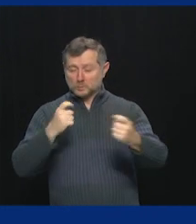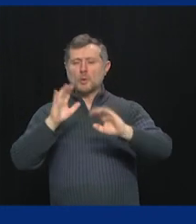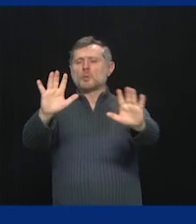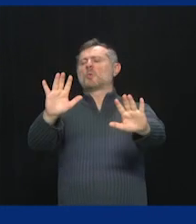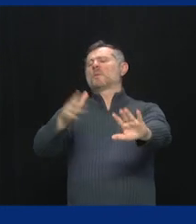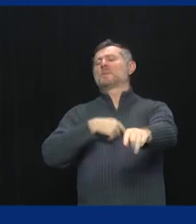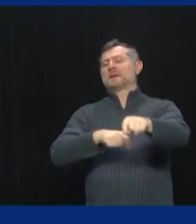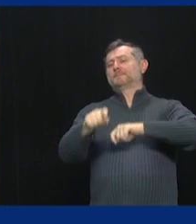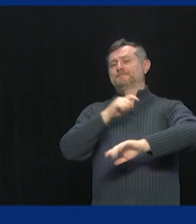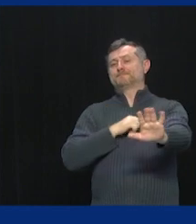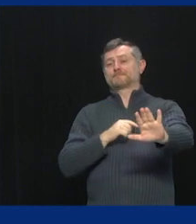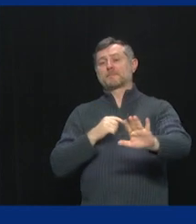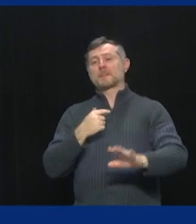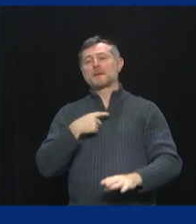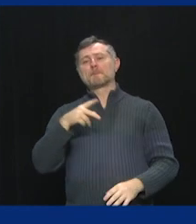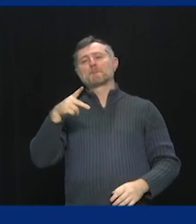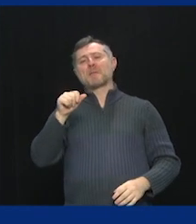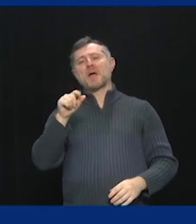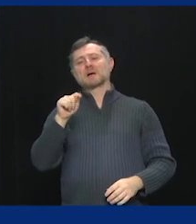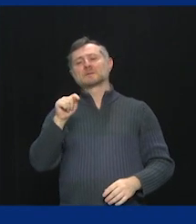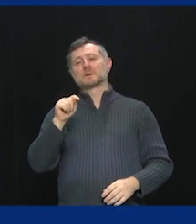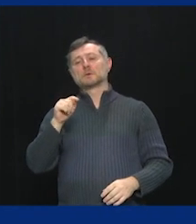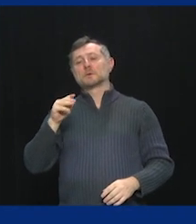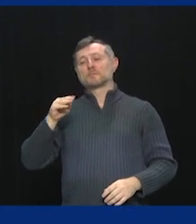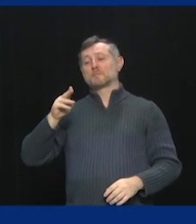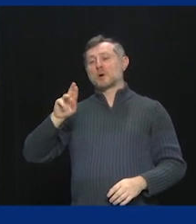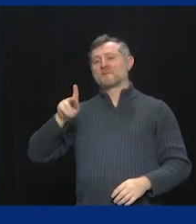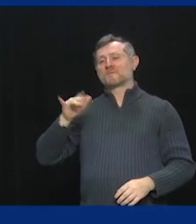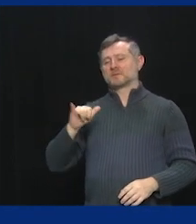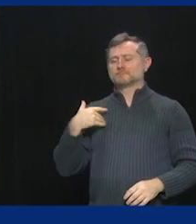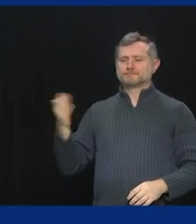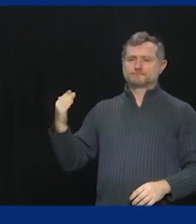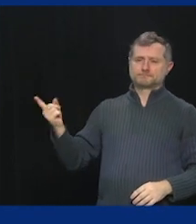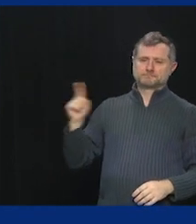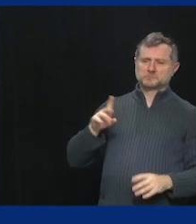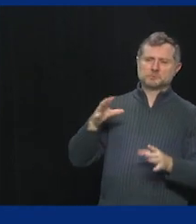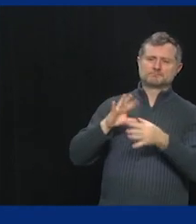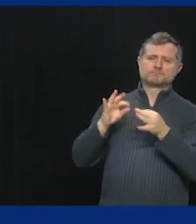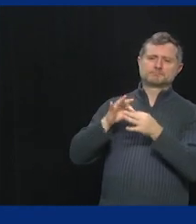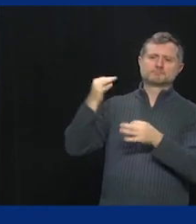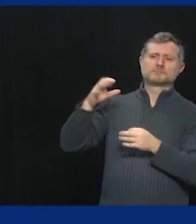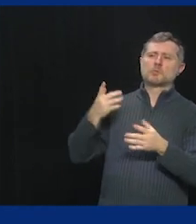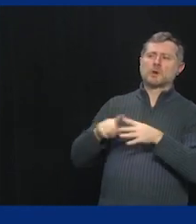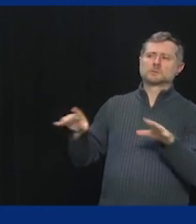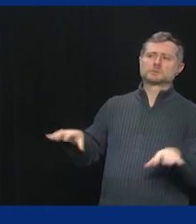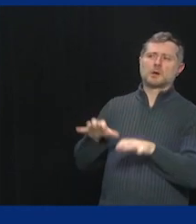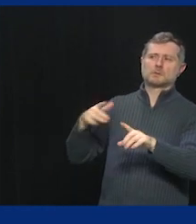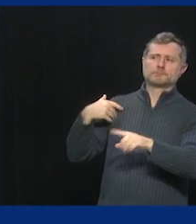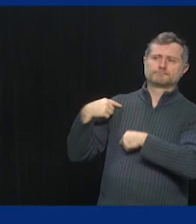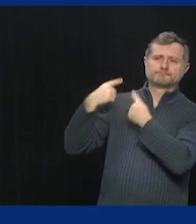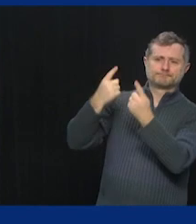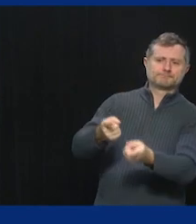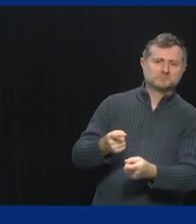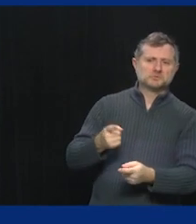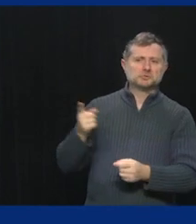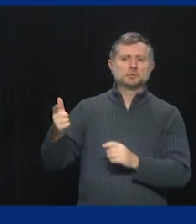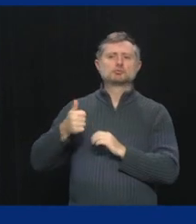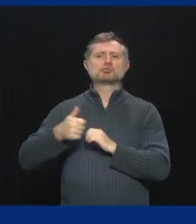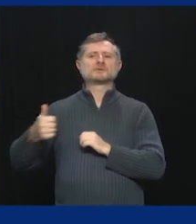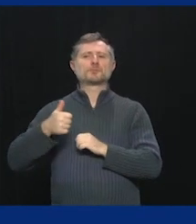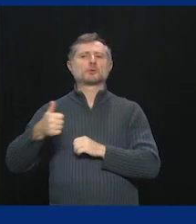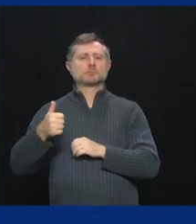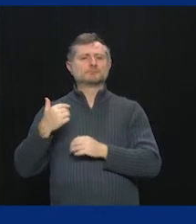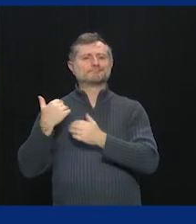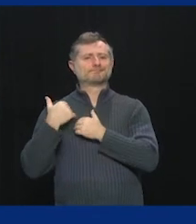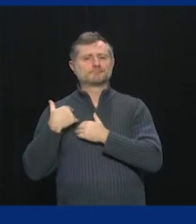Pat Murphy to give an overall assessment of what we've deployed on the ground and also the status of some of the transportation lines. And with respect